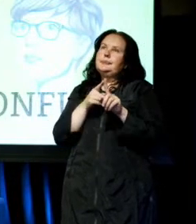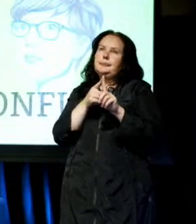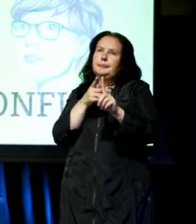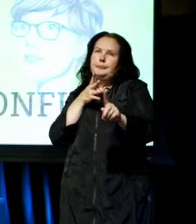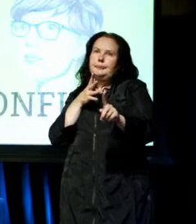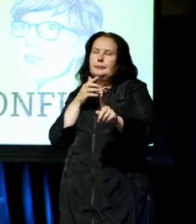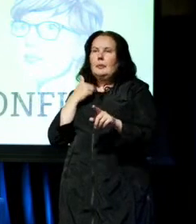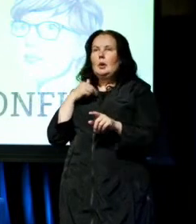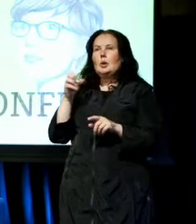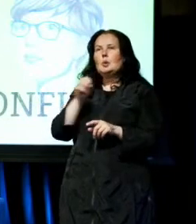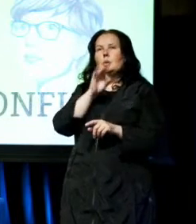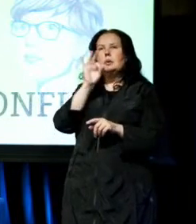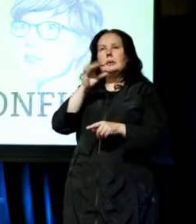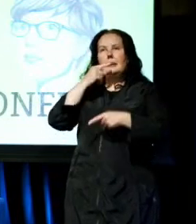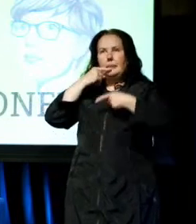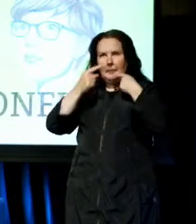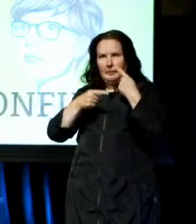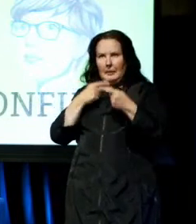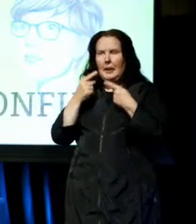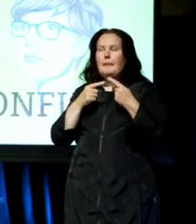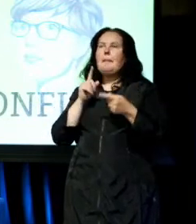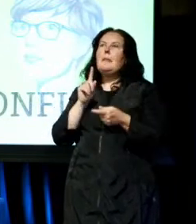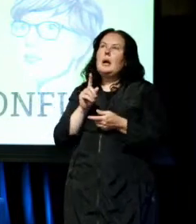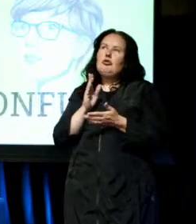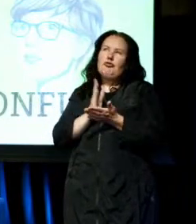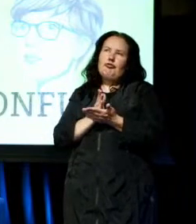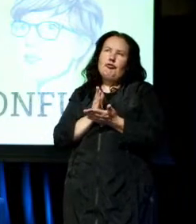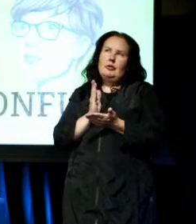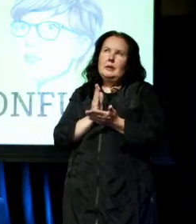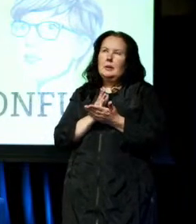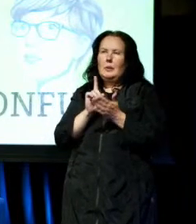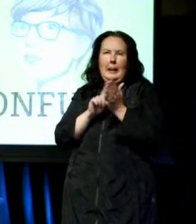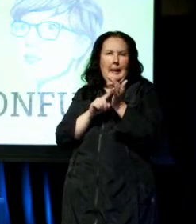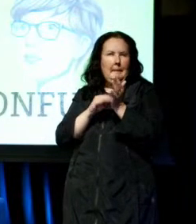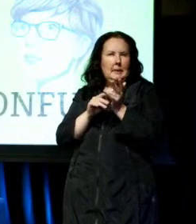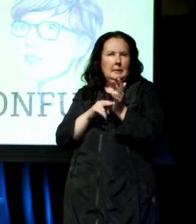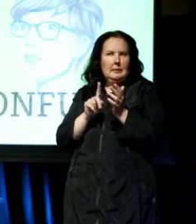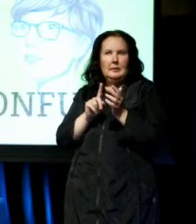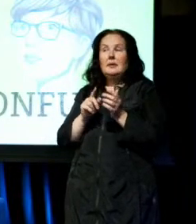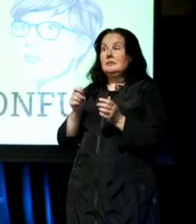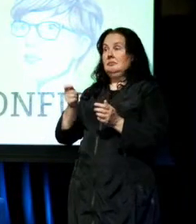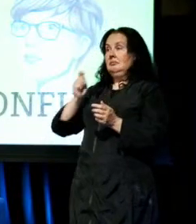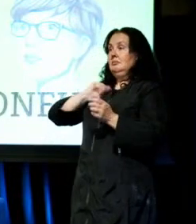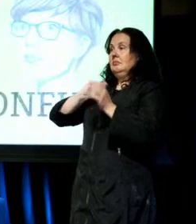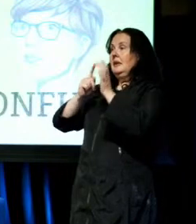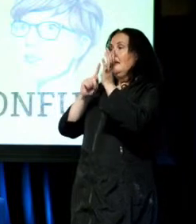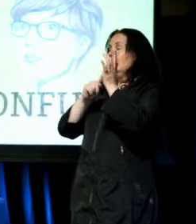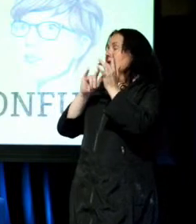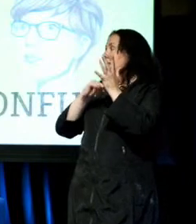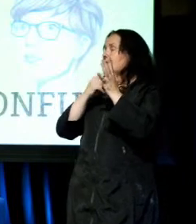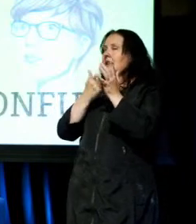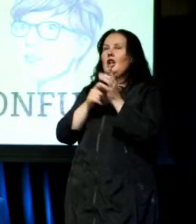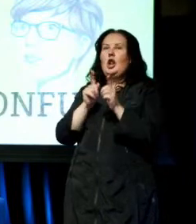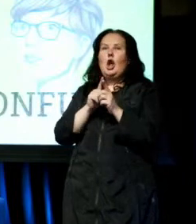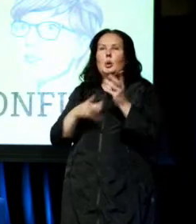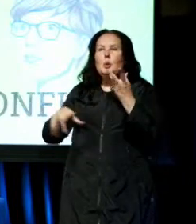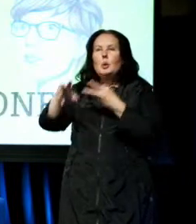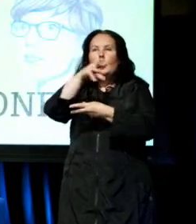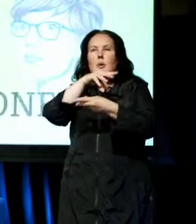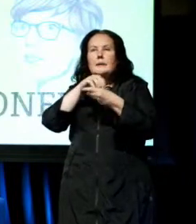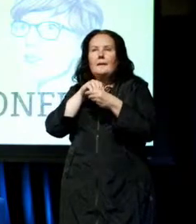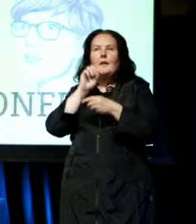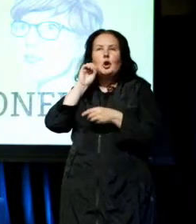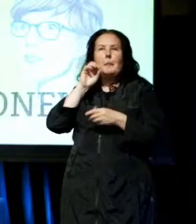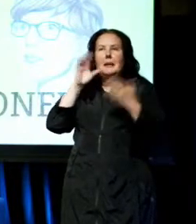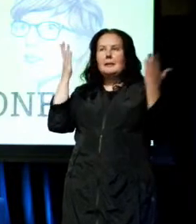I should not explain it to you, but what was Lemon exactly? Well, yeah, it was just like an inclusive comedy night, where a lot of